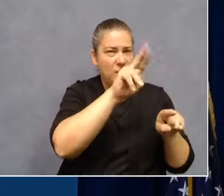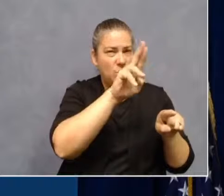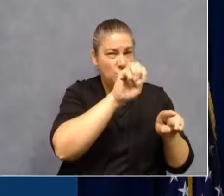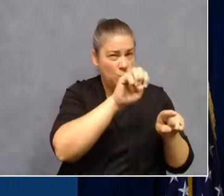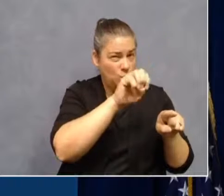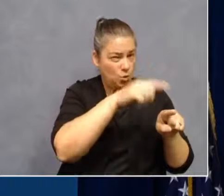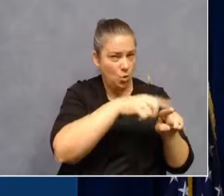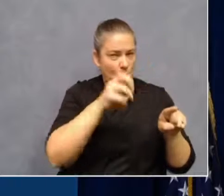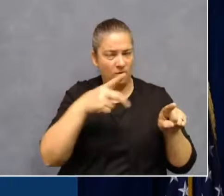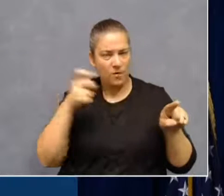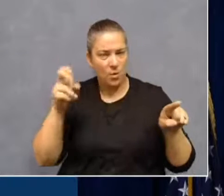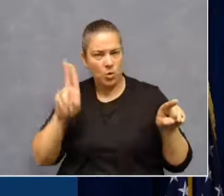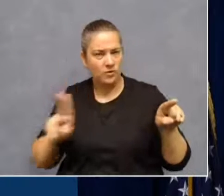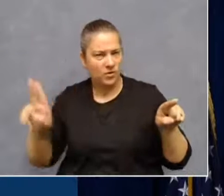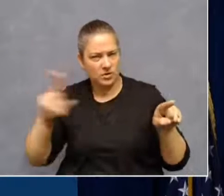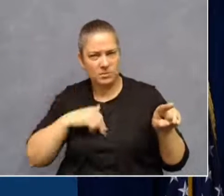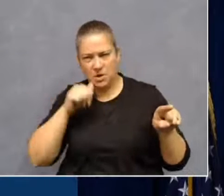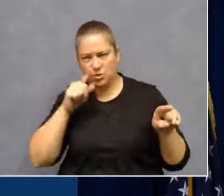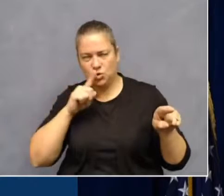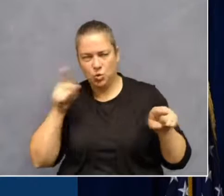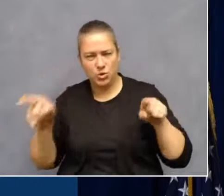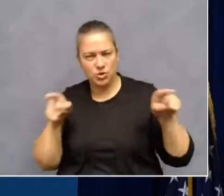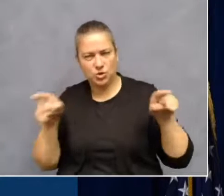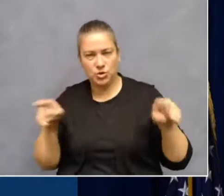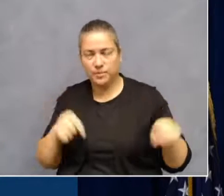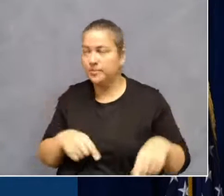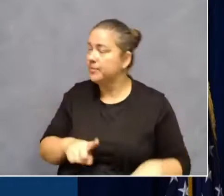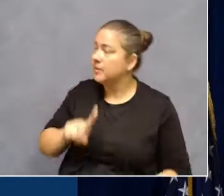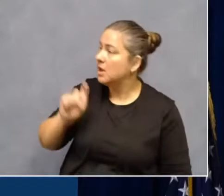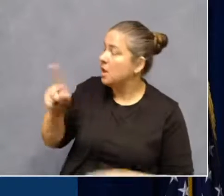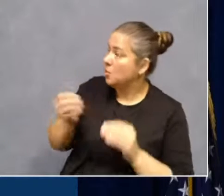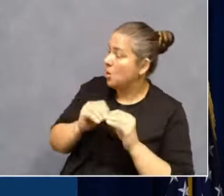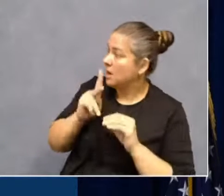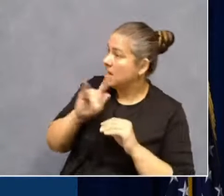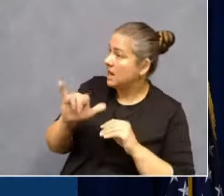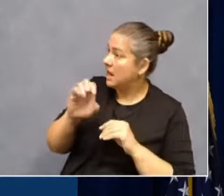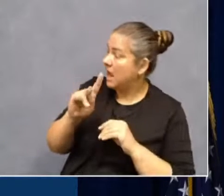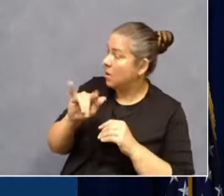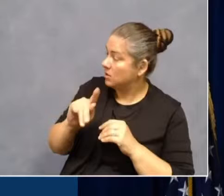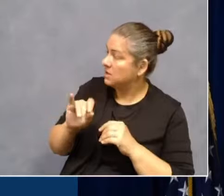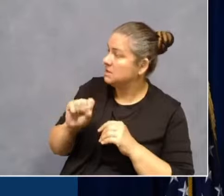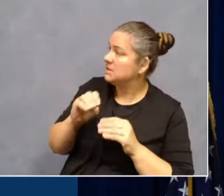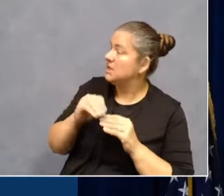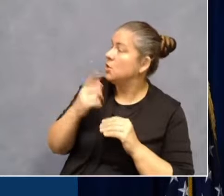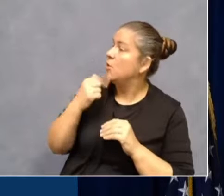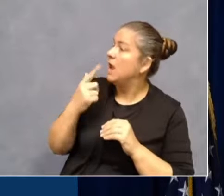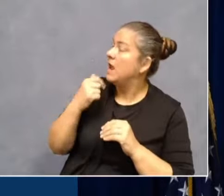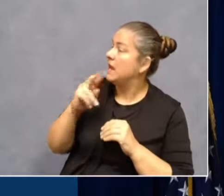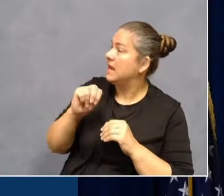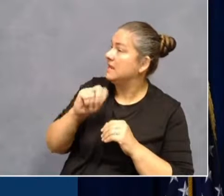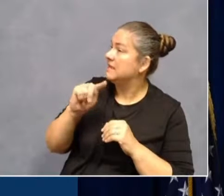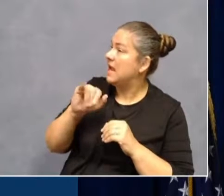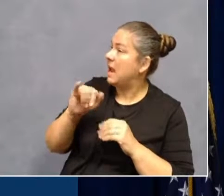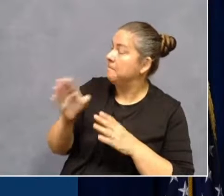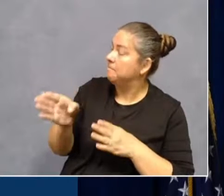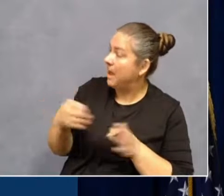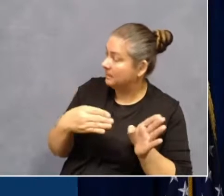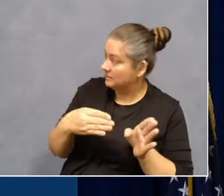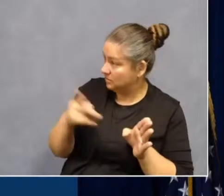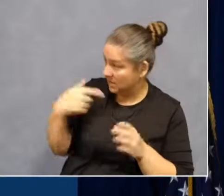With more Kentucky counties going into the red and NTI going into place in more districts, will you have any discussions, recommendations